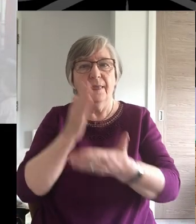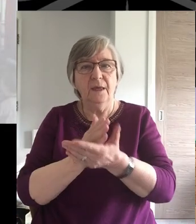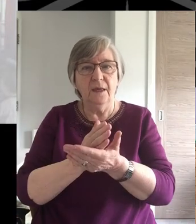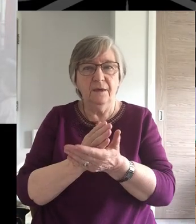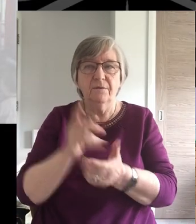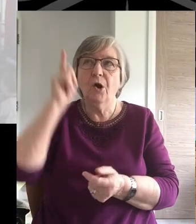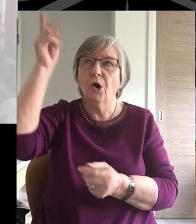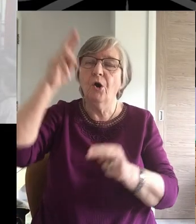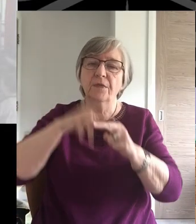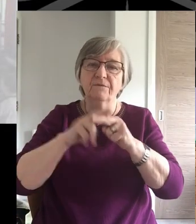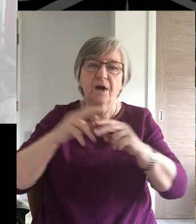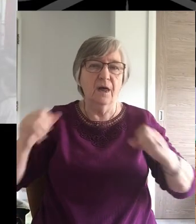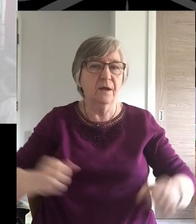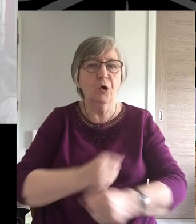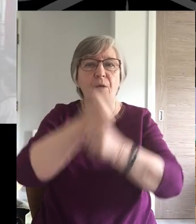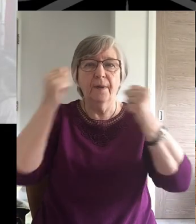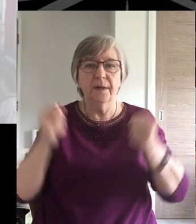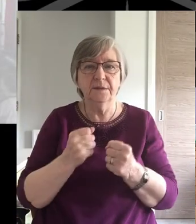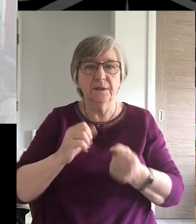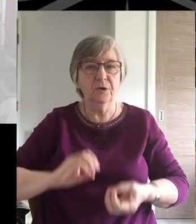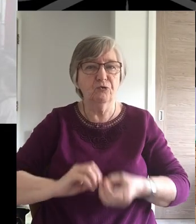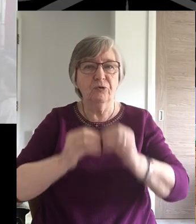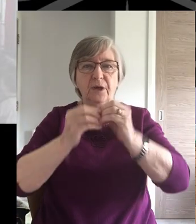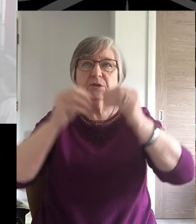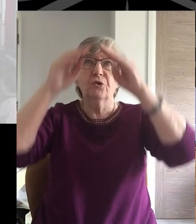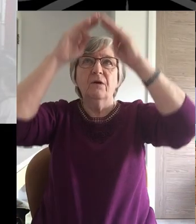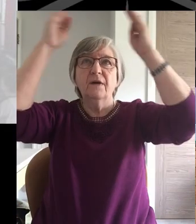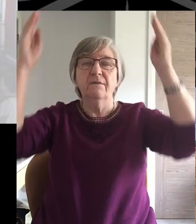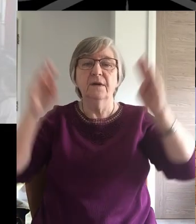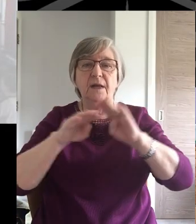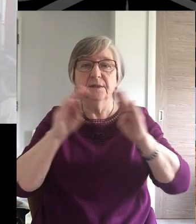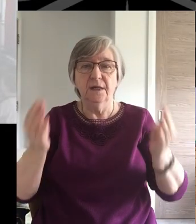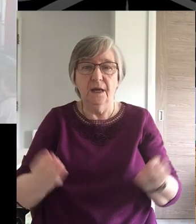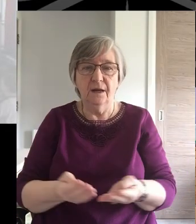I believe in God, the Father, Almighty, creator of heaven and earth. I believe in Jesus Christ,